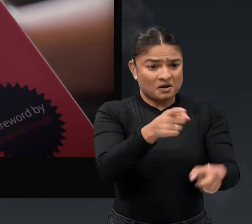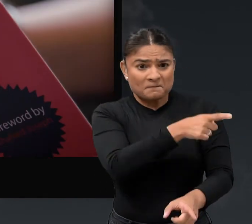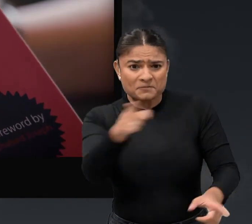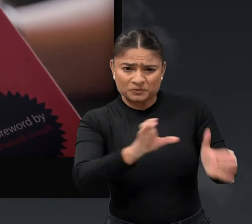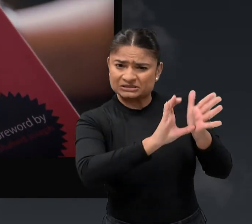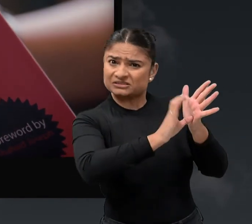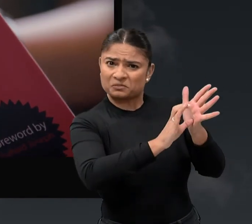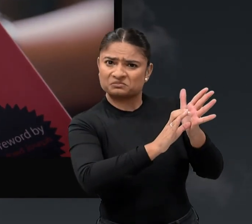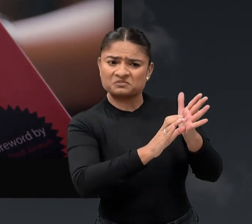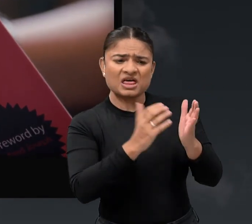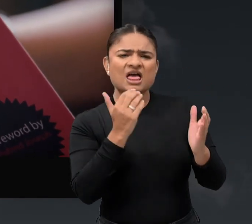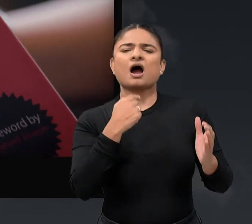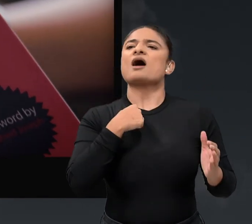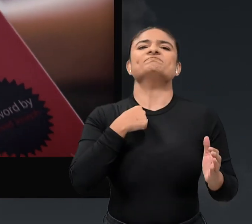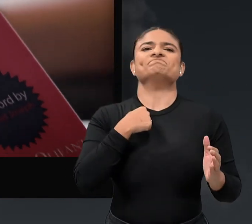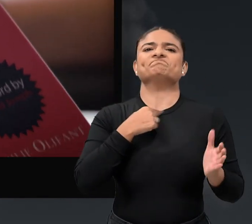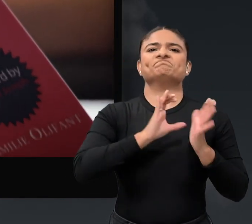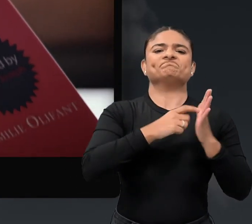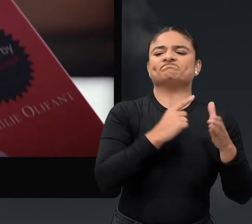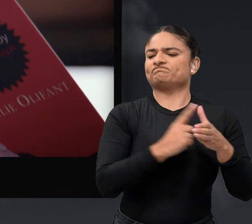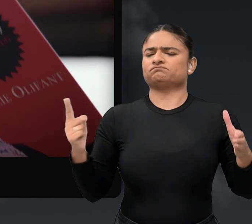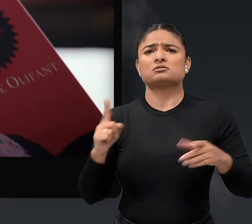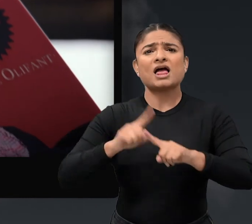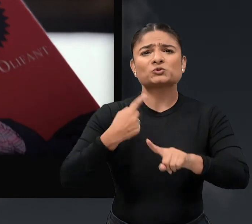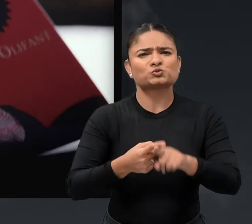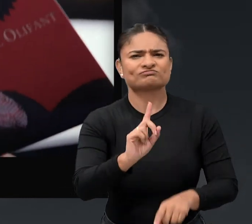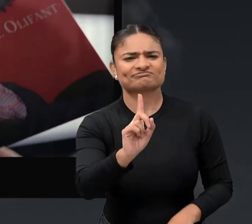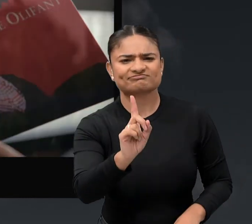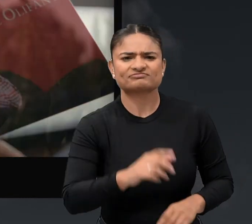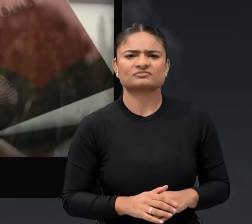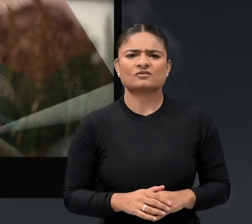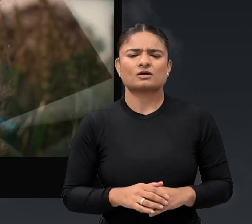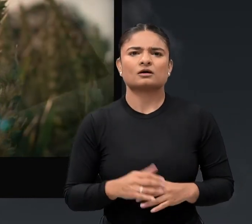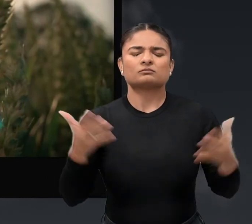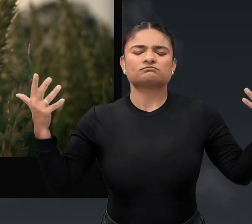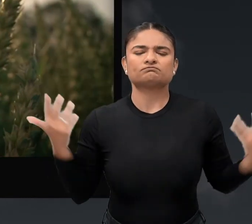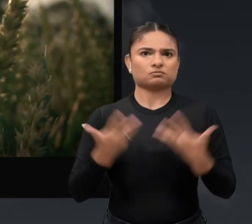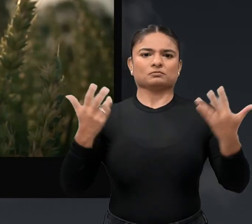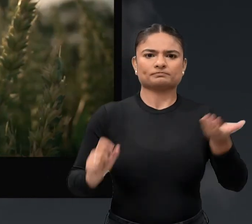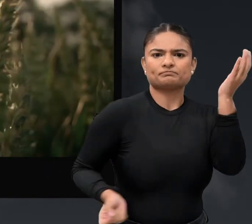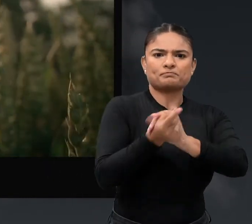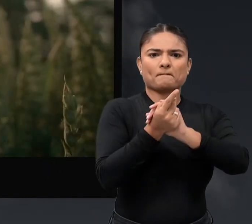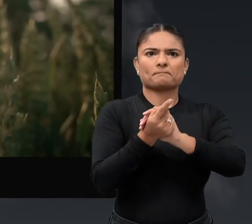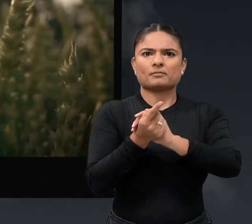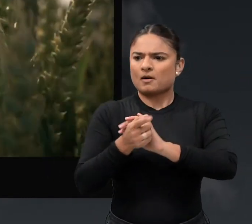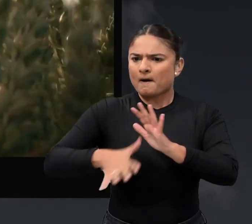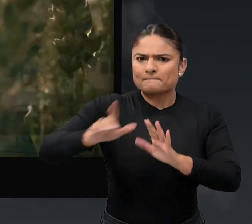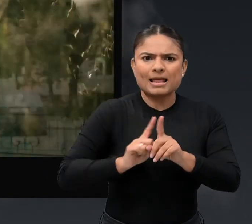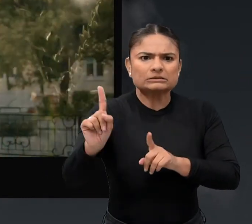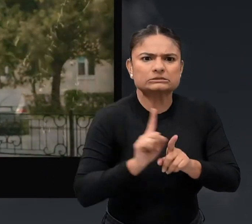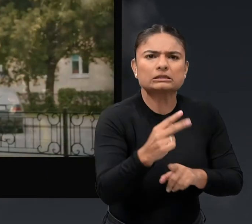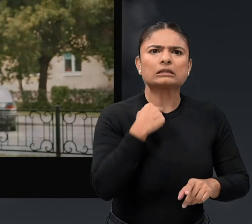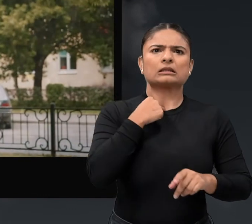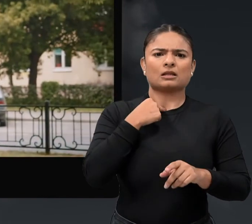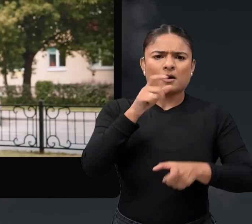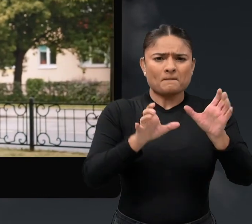disability, their excuse for excluding you in certain roles. Suddenly they feel that they cannot take you to certain places